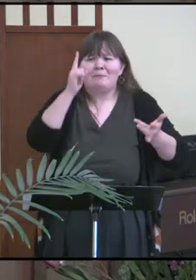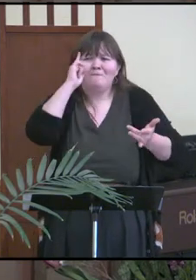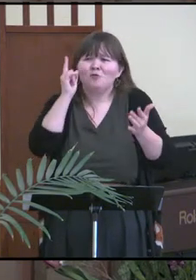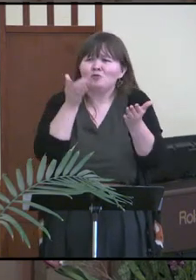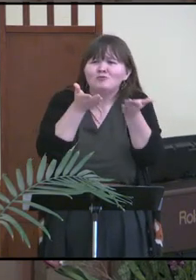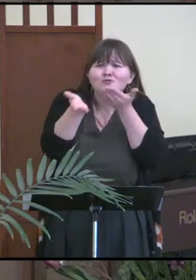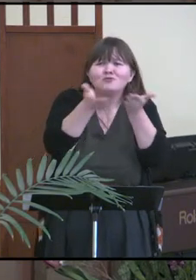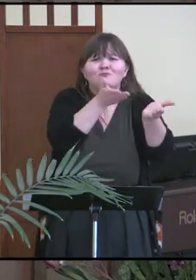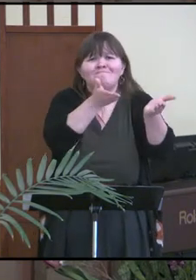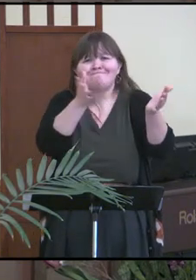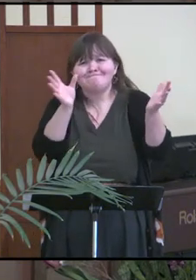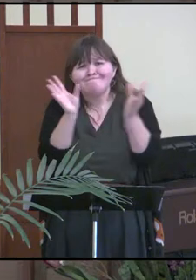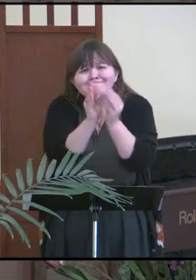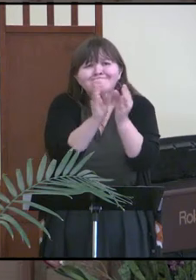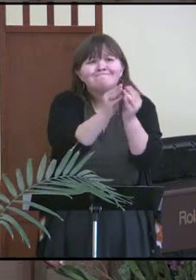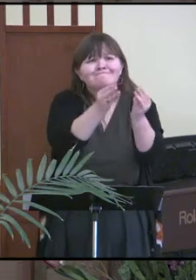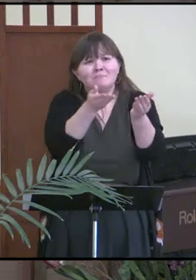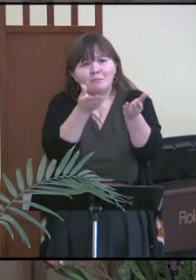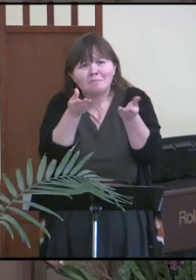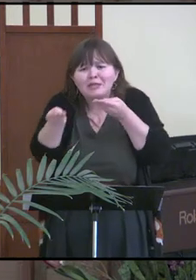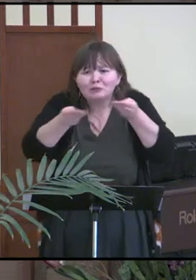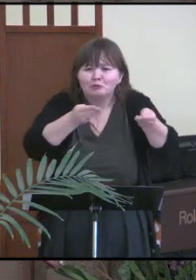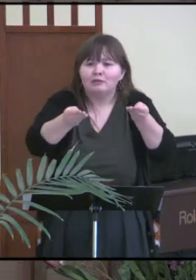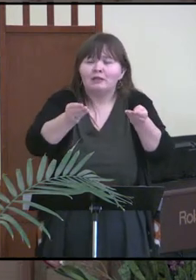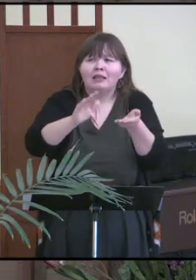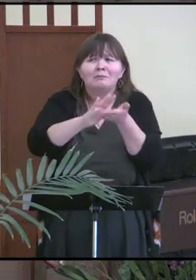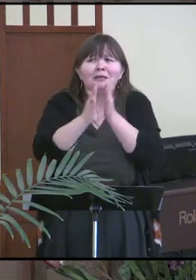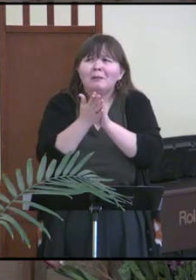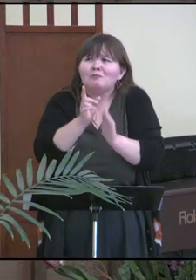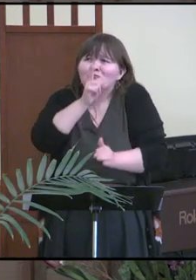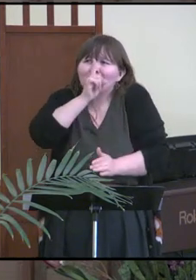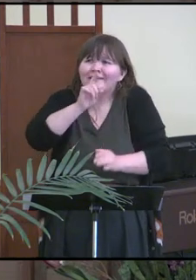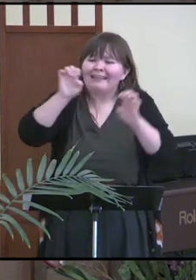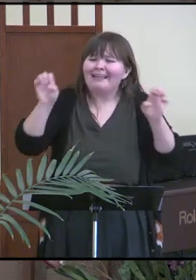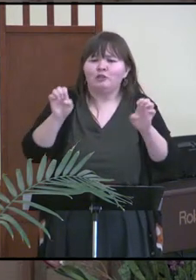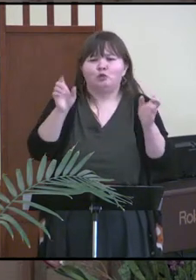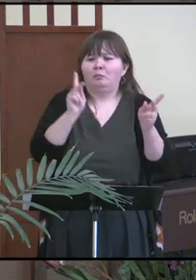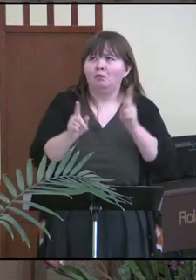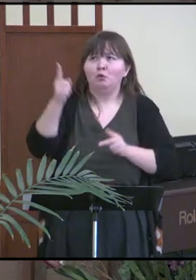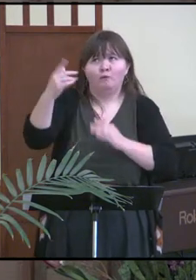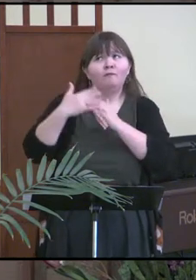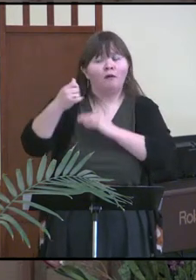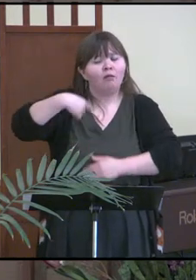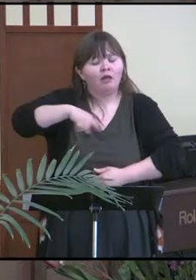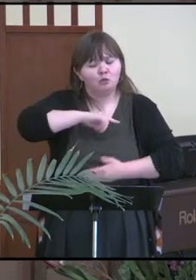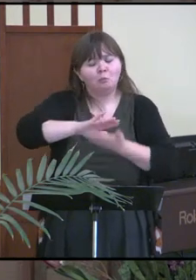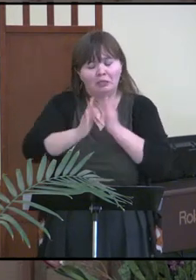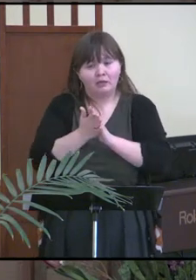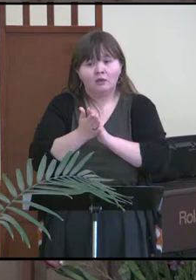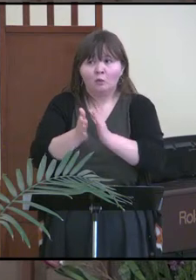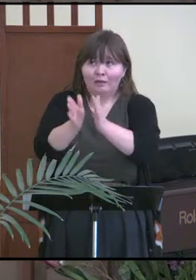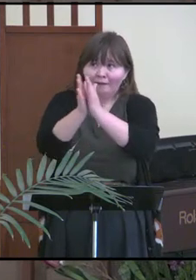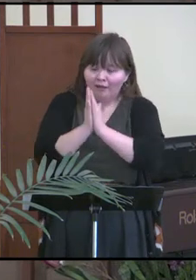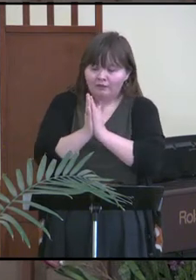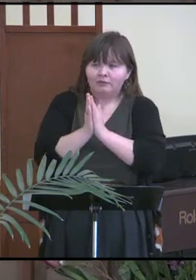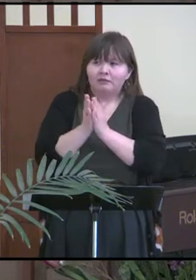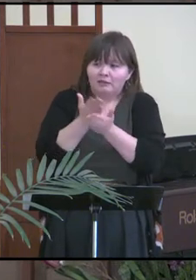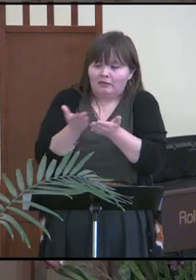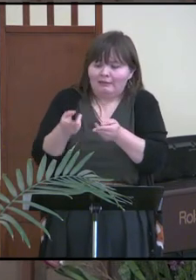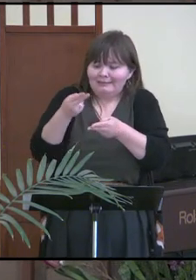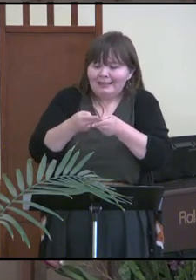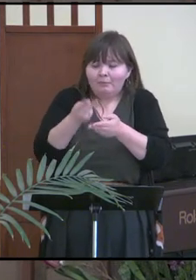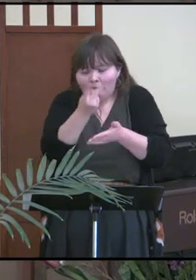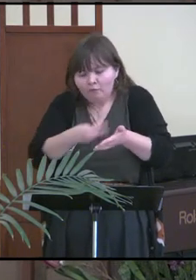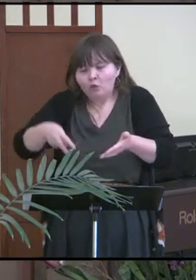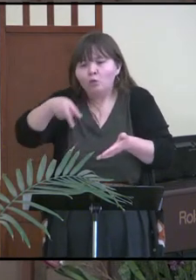from us. Let us truly be the Easter people that you have called us to be. For we ask these things in the name of the